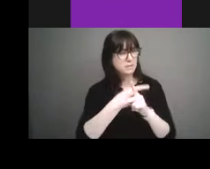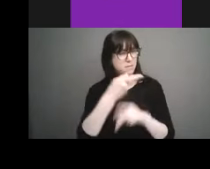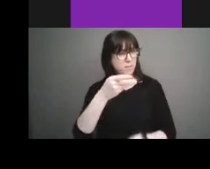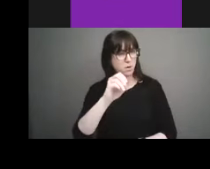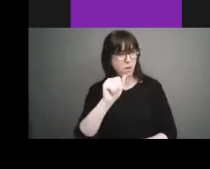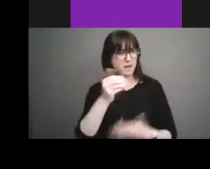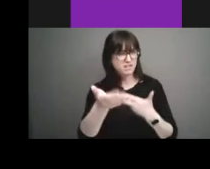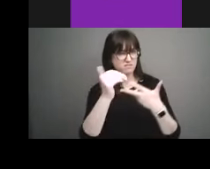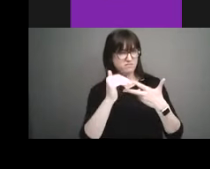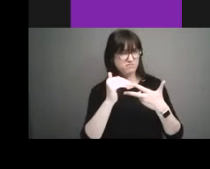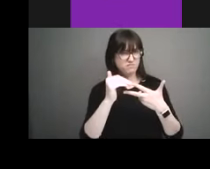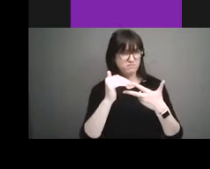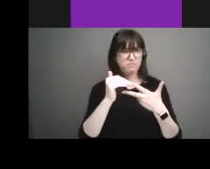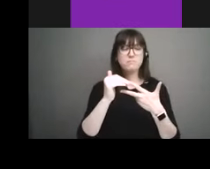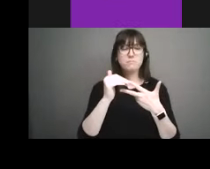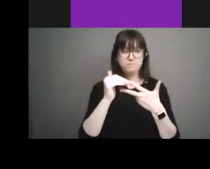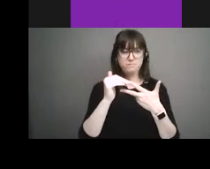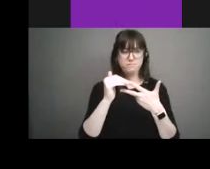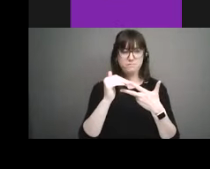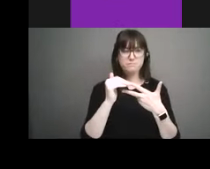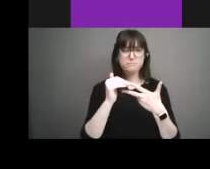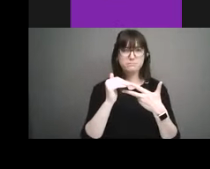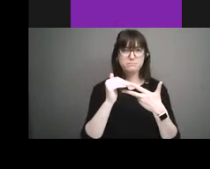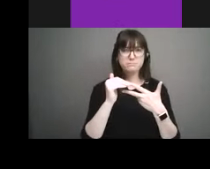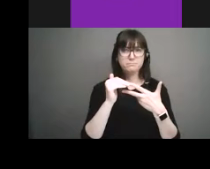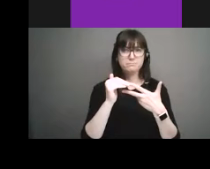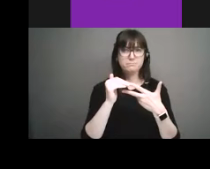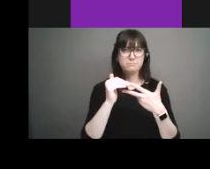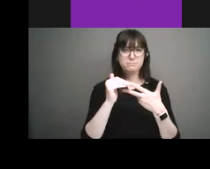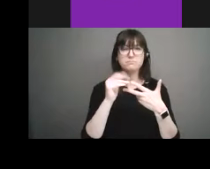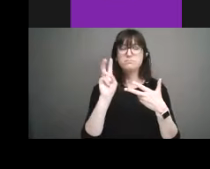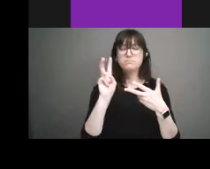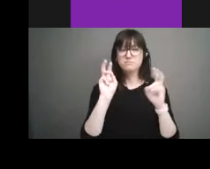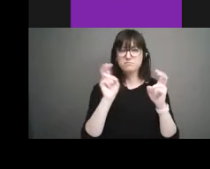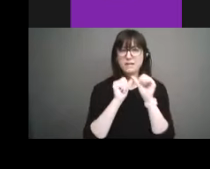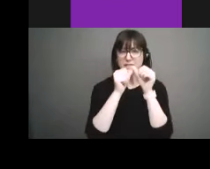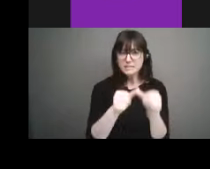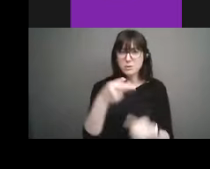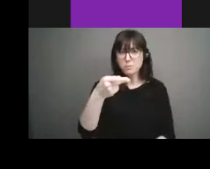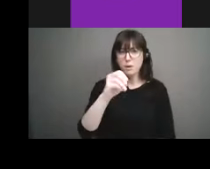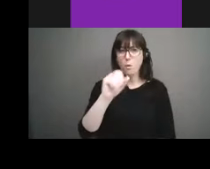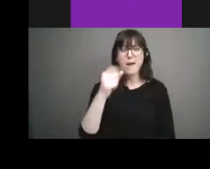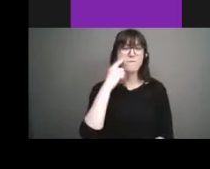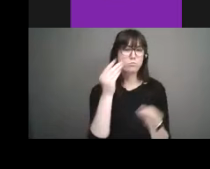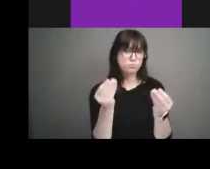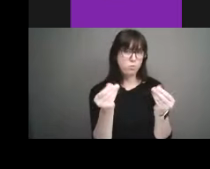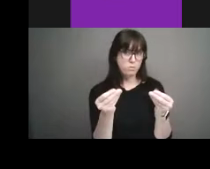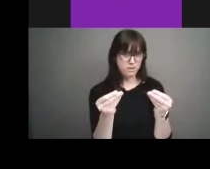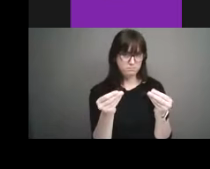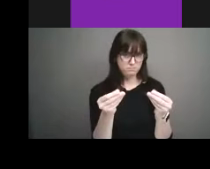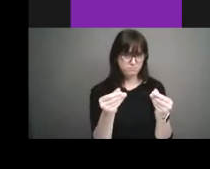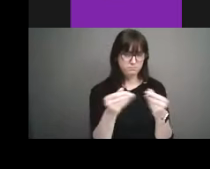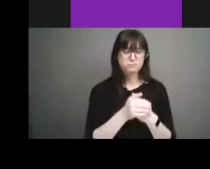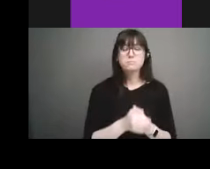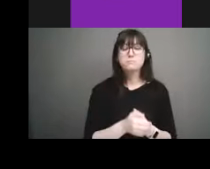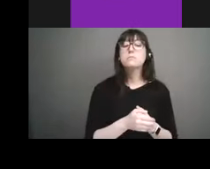the next in the list there on the PowerPoint, which is the continuing power of attorney for property. So it's used